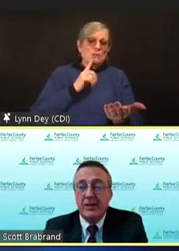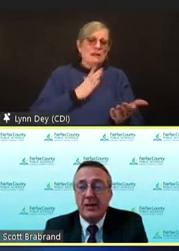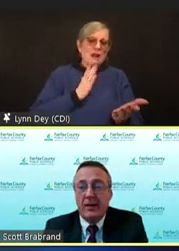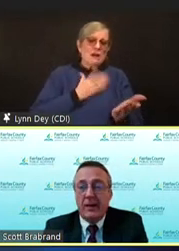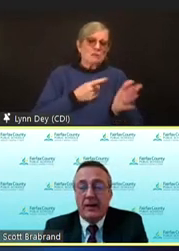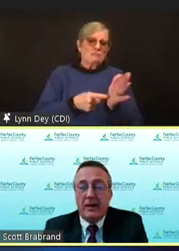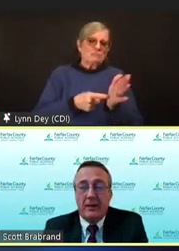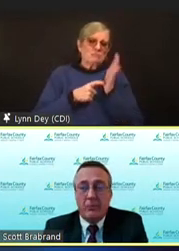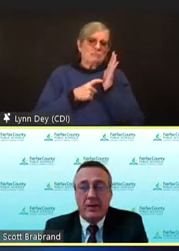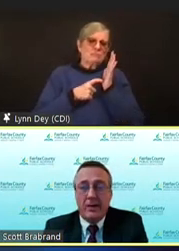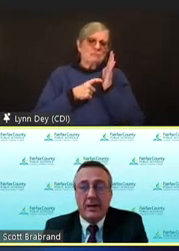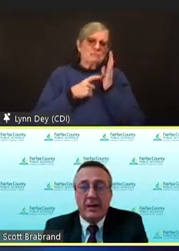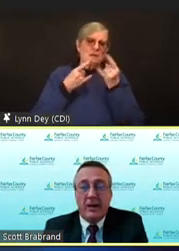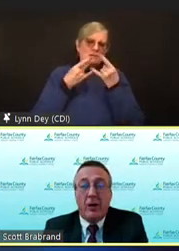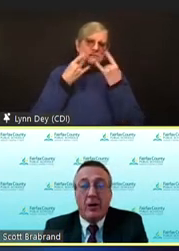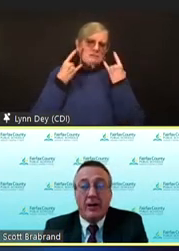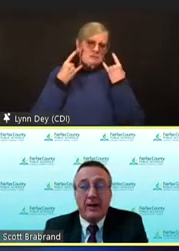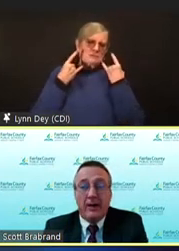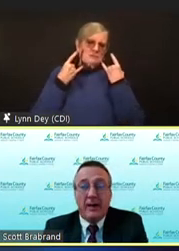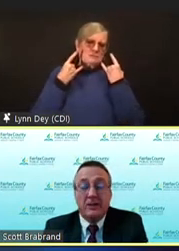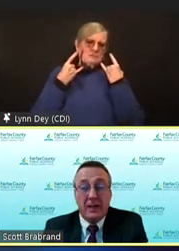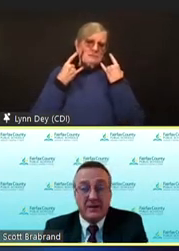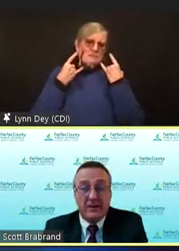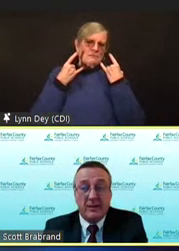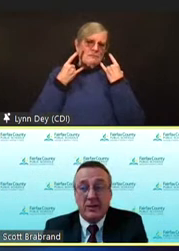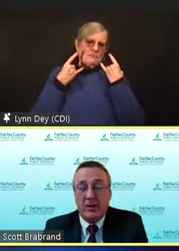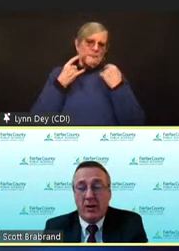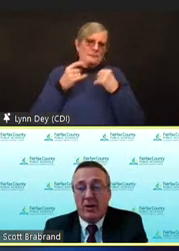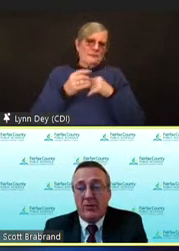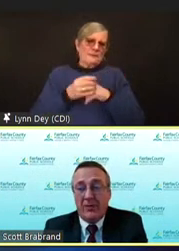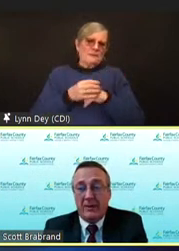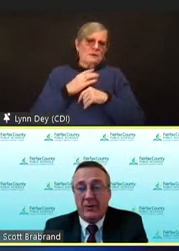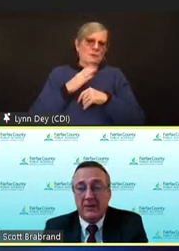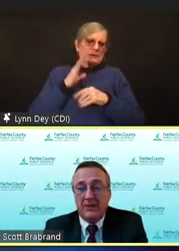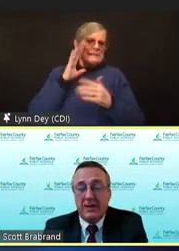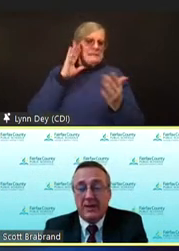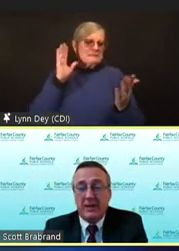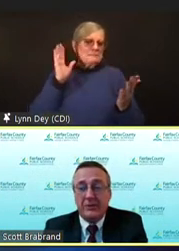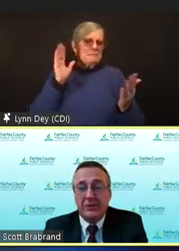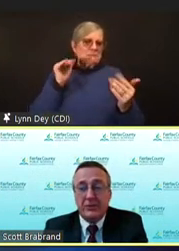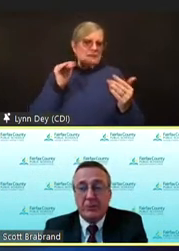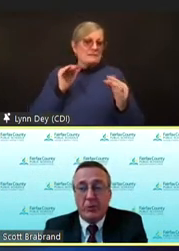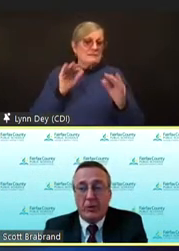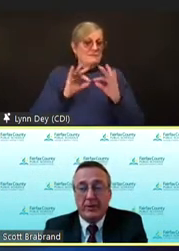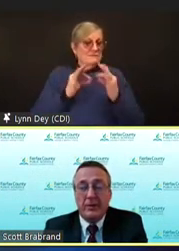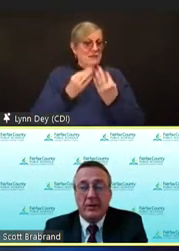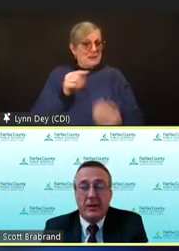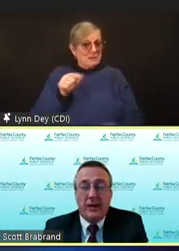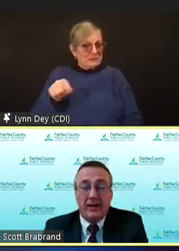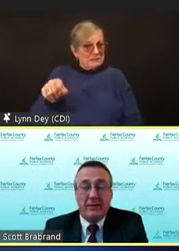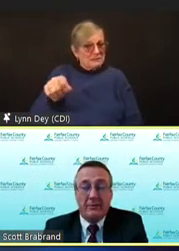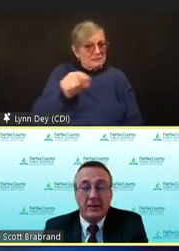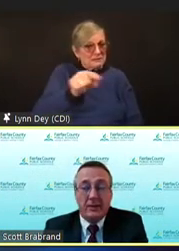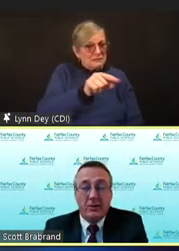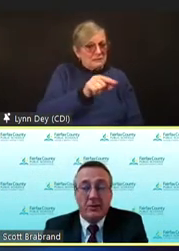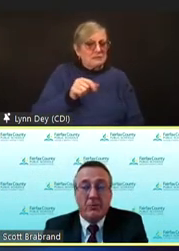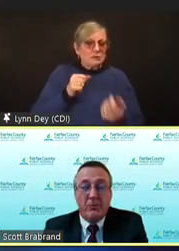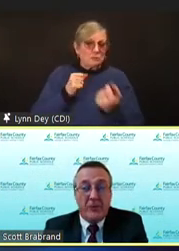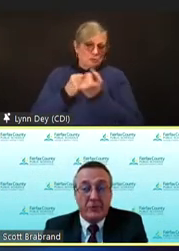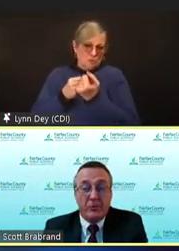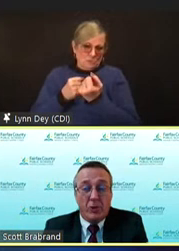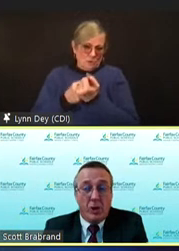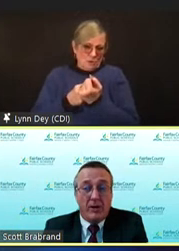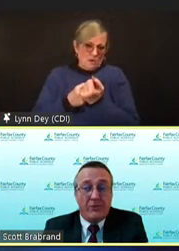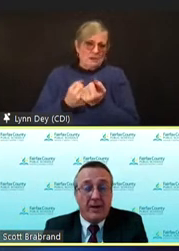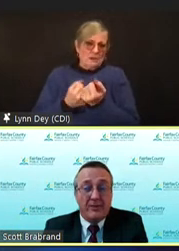regulations. And we are expecting our families to support, again,